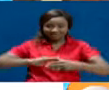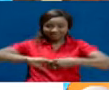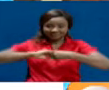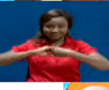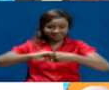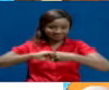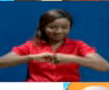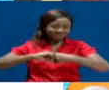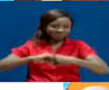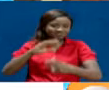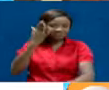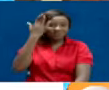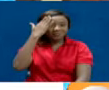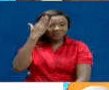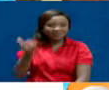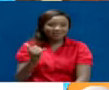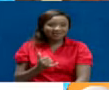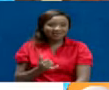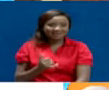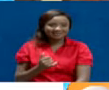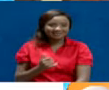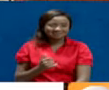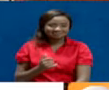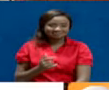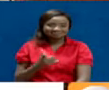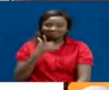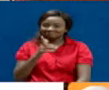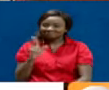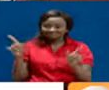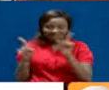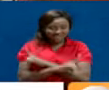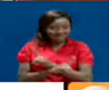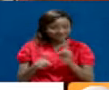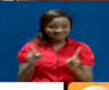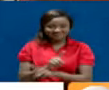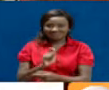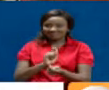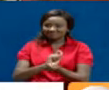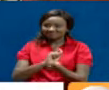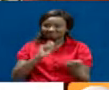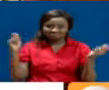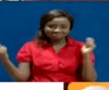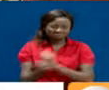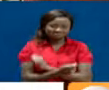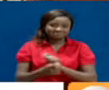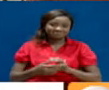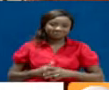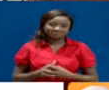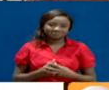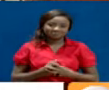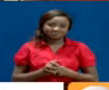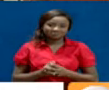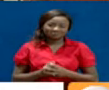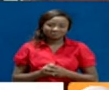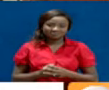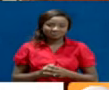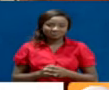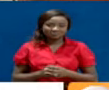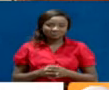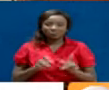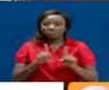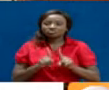handshake because it changed things in Kenya. It changed things, even the way we perceive